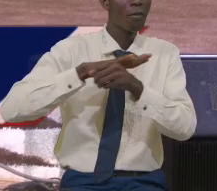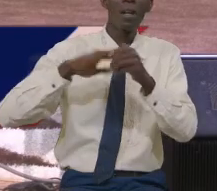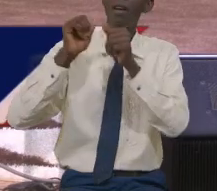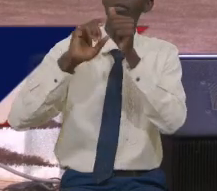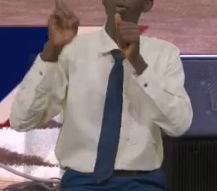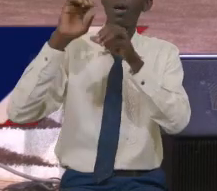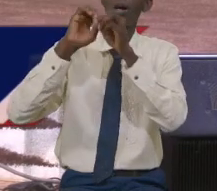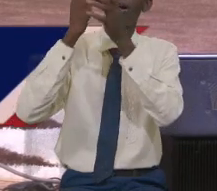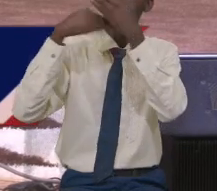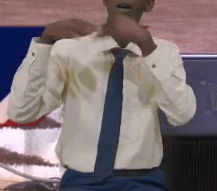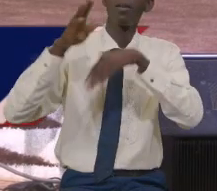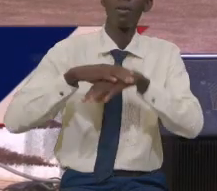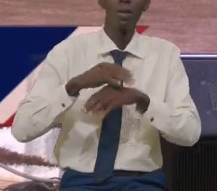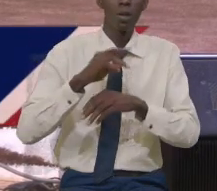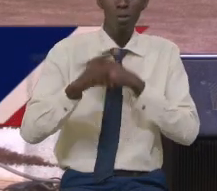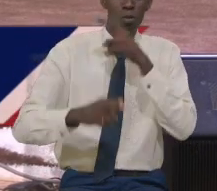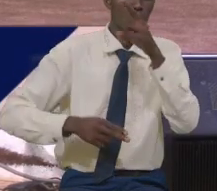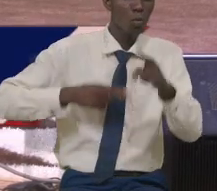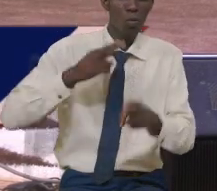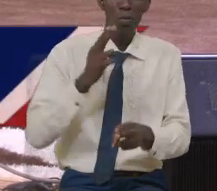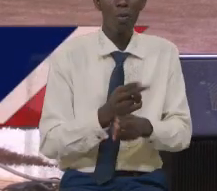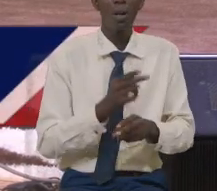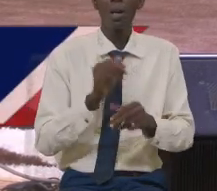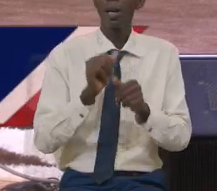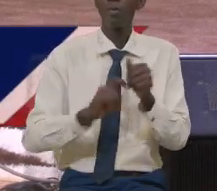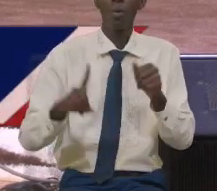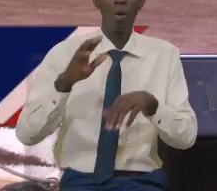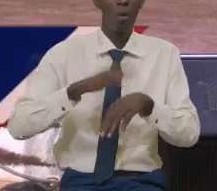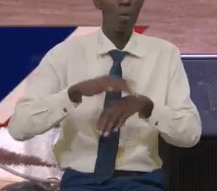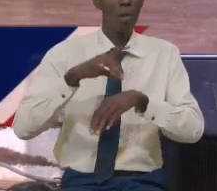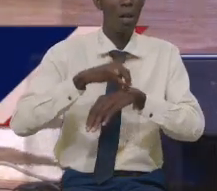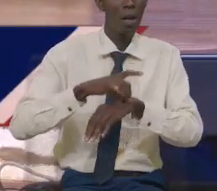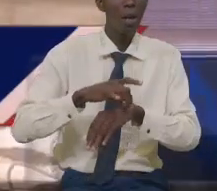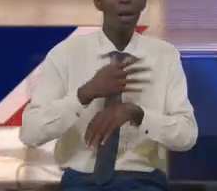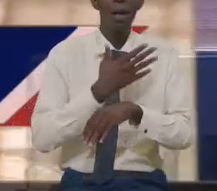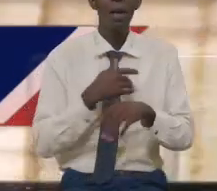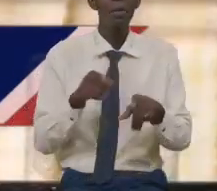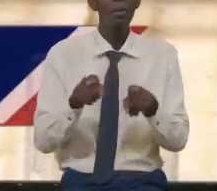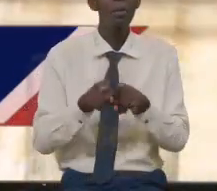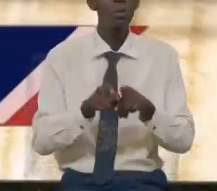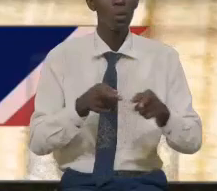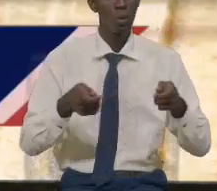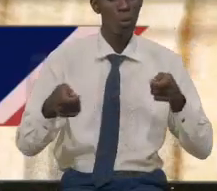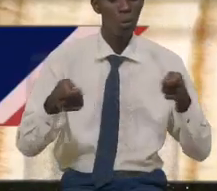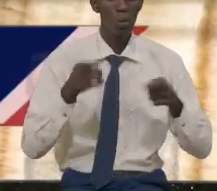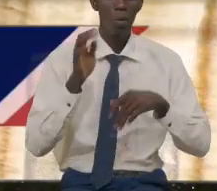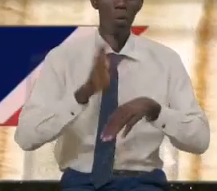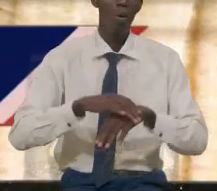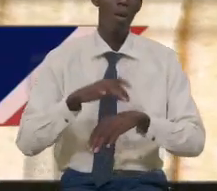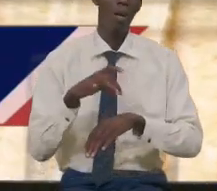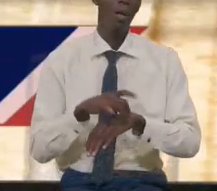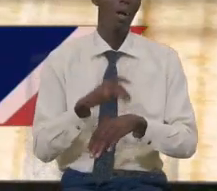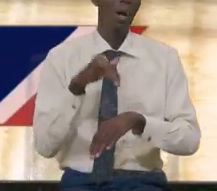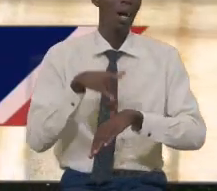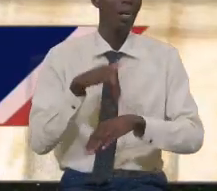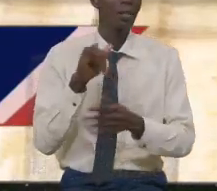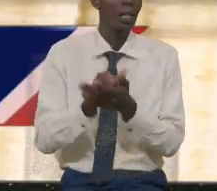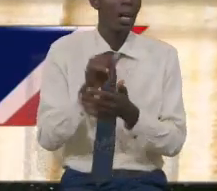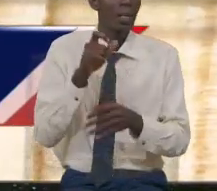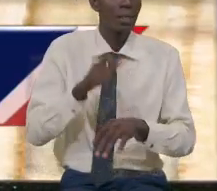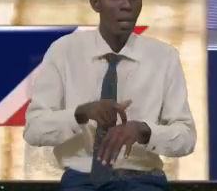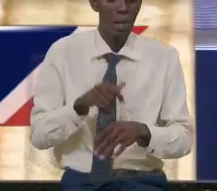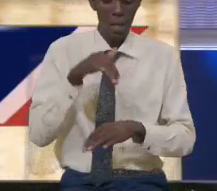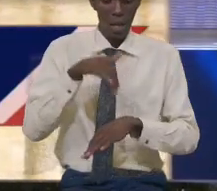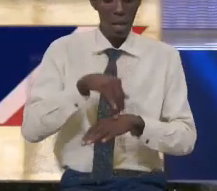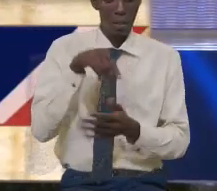the whole of the universe and the whole of the earth, and he rules on earth at that time, at